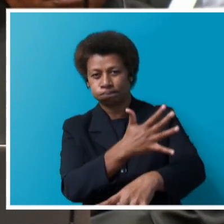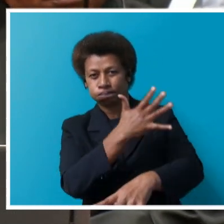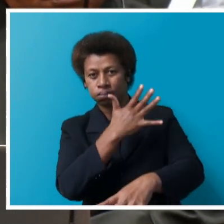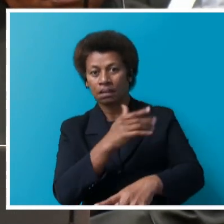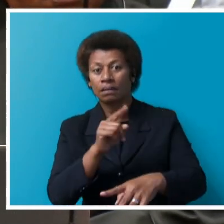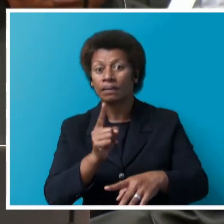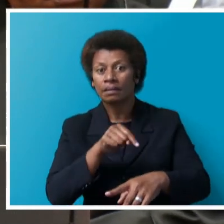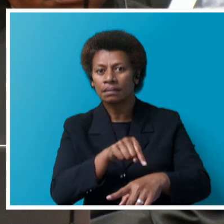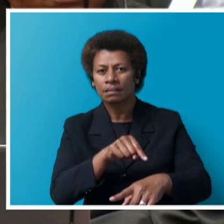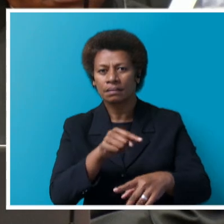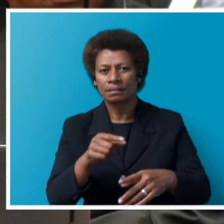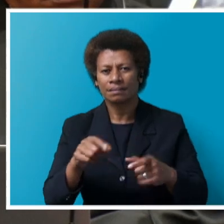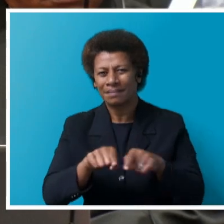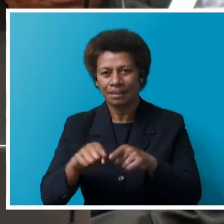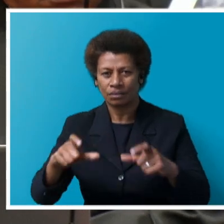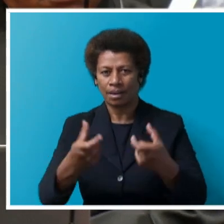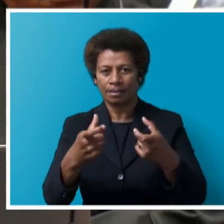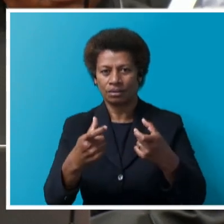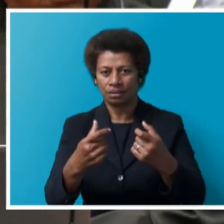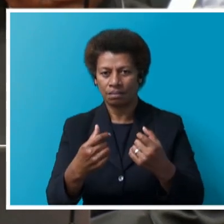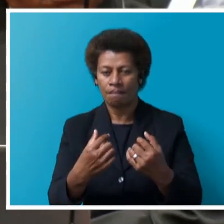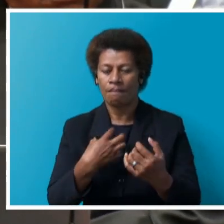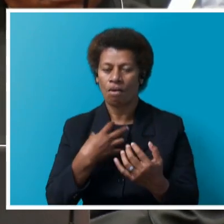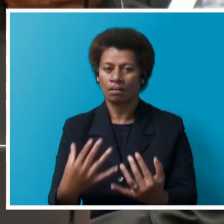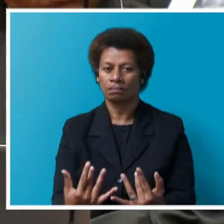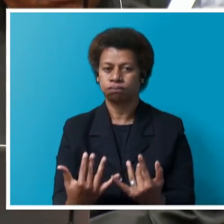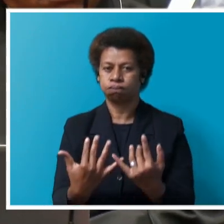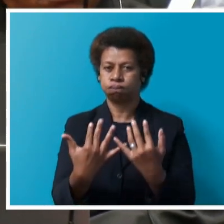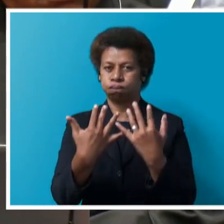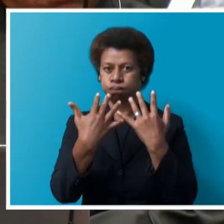environment, threatens our communities. We cannot solely